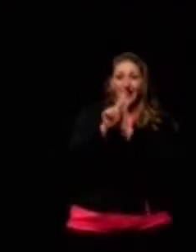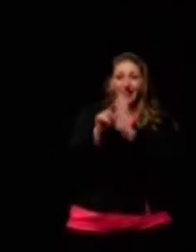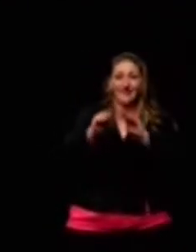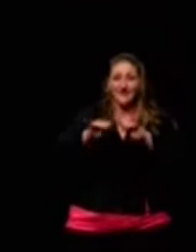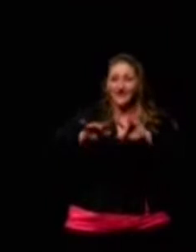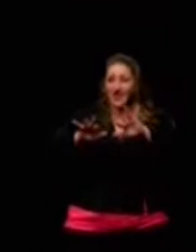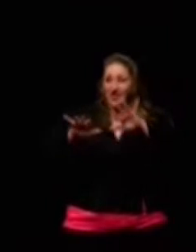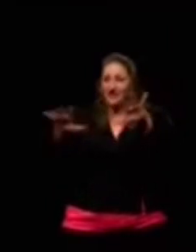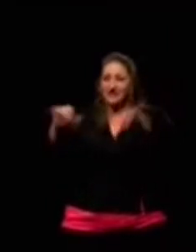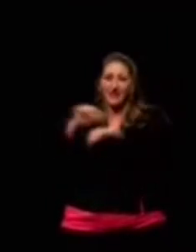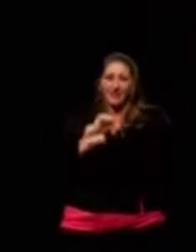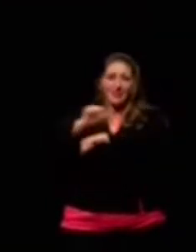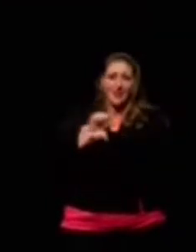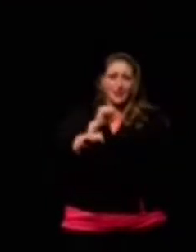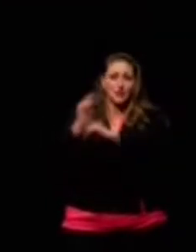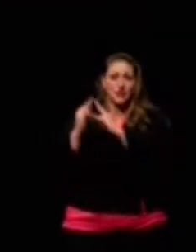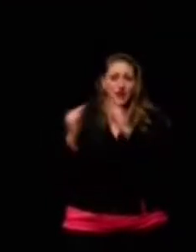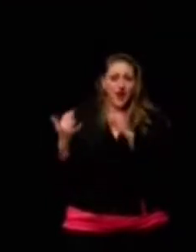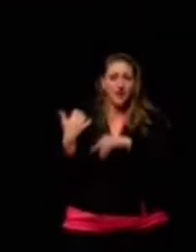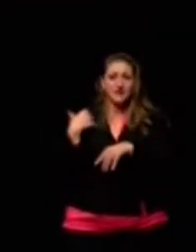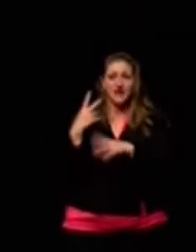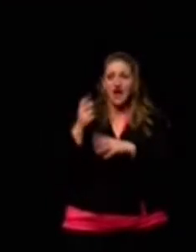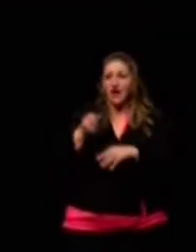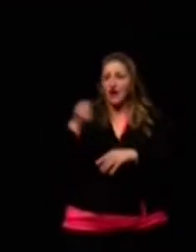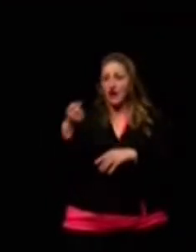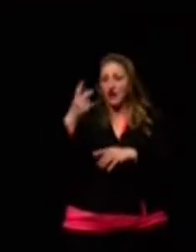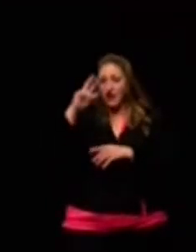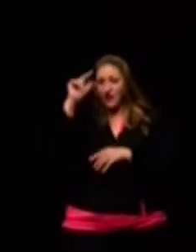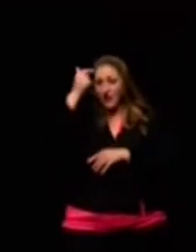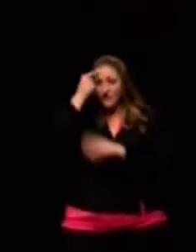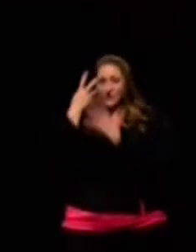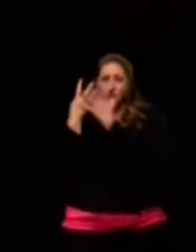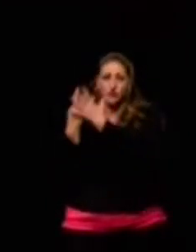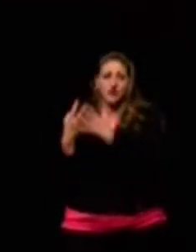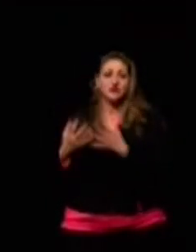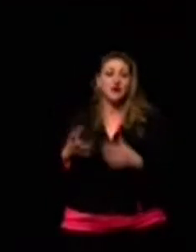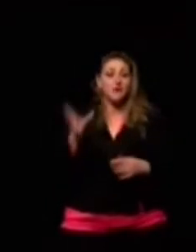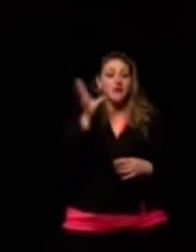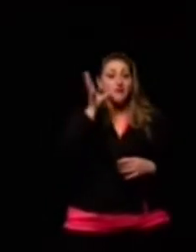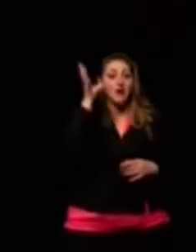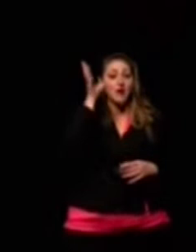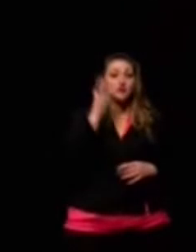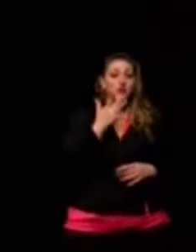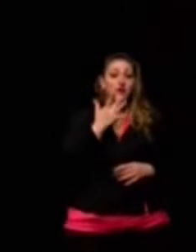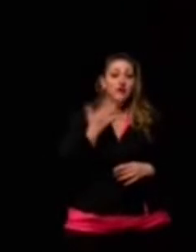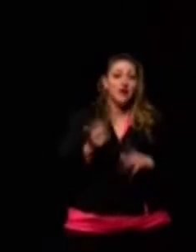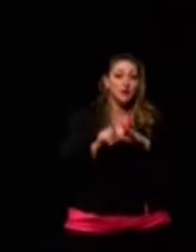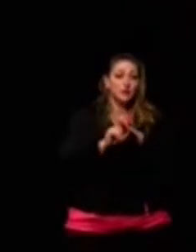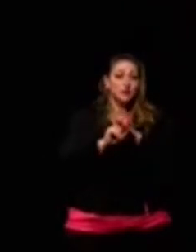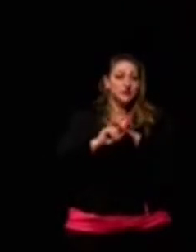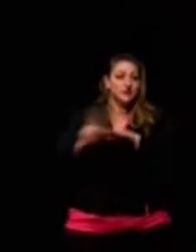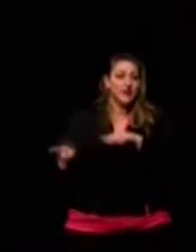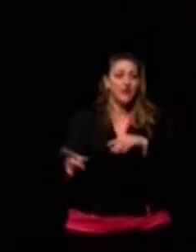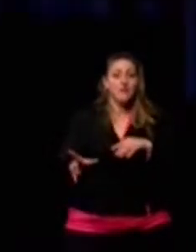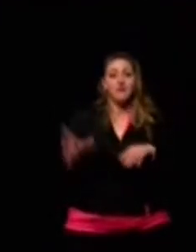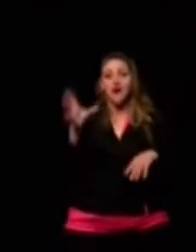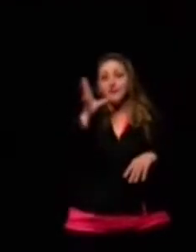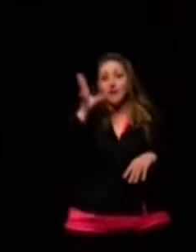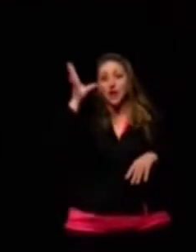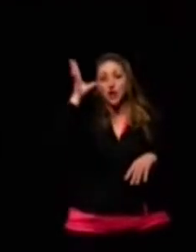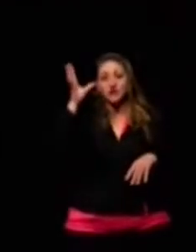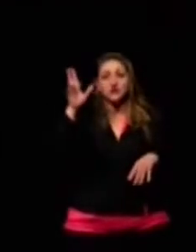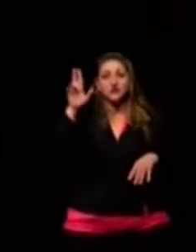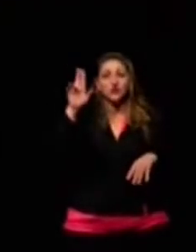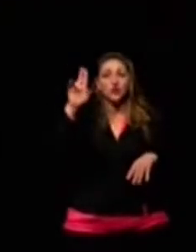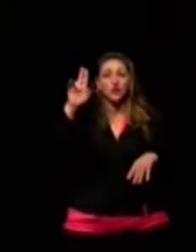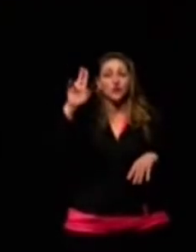labor camps, and government prisons. While my parents and I were lucky to escape, my parents, grandparents, and aunts were not